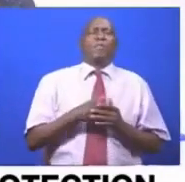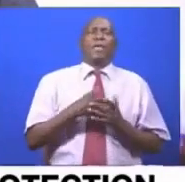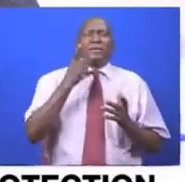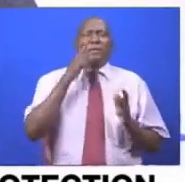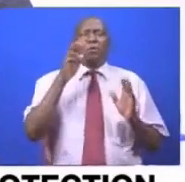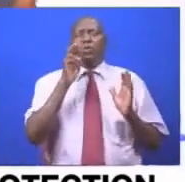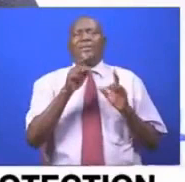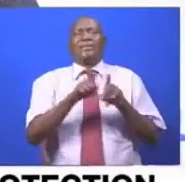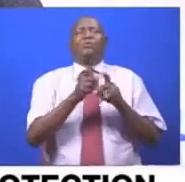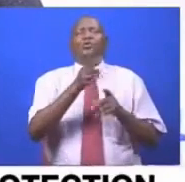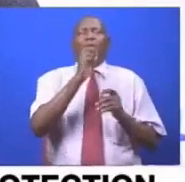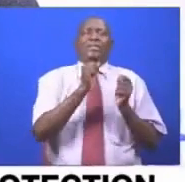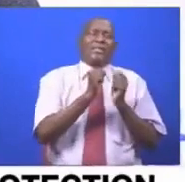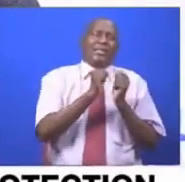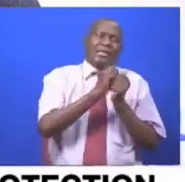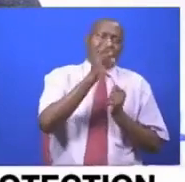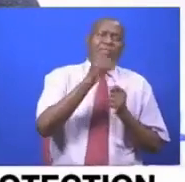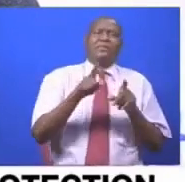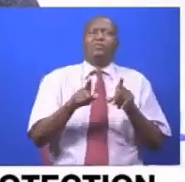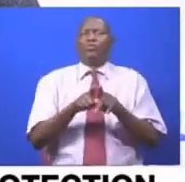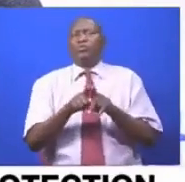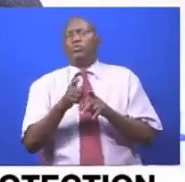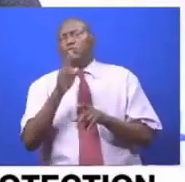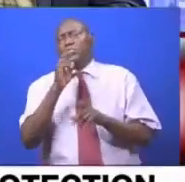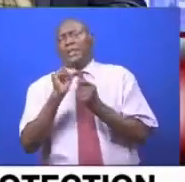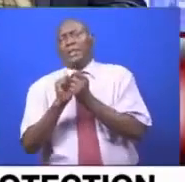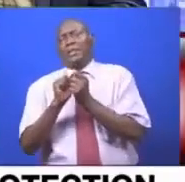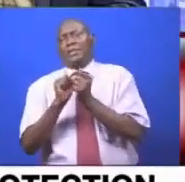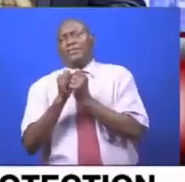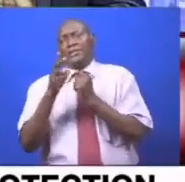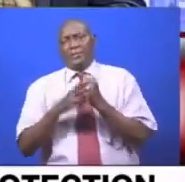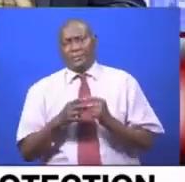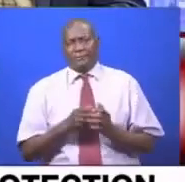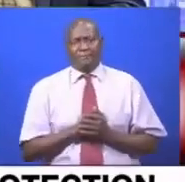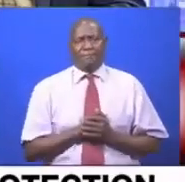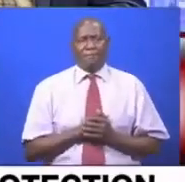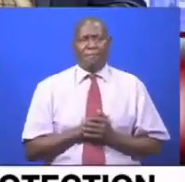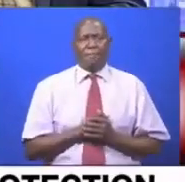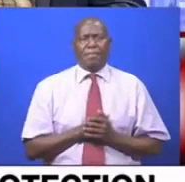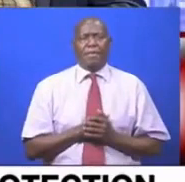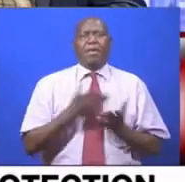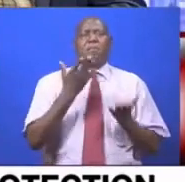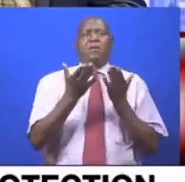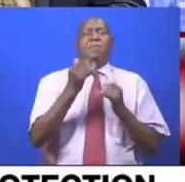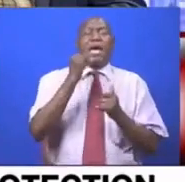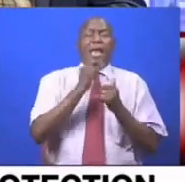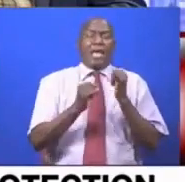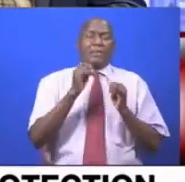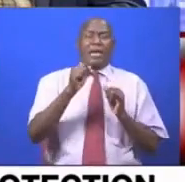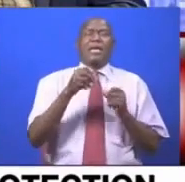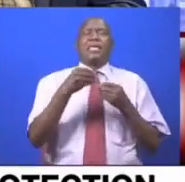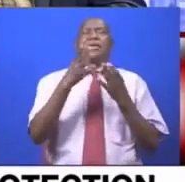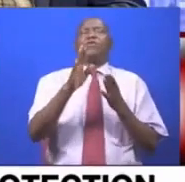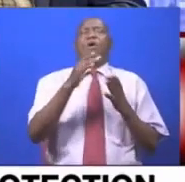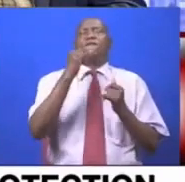course, in the 2013 and the 2017 elections. Maybe lastly, you could also give us your final